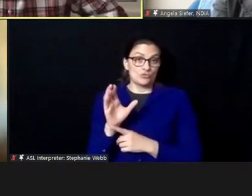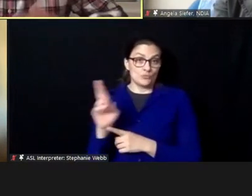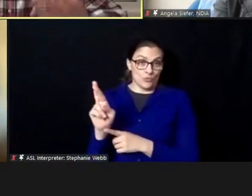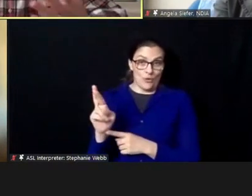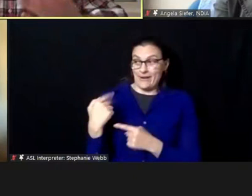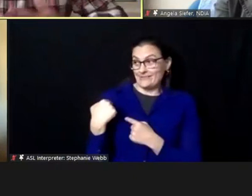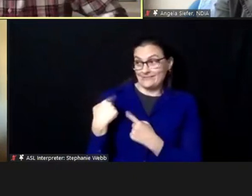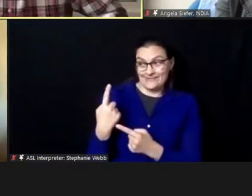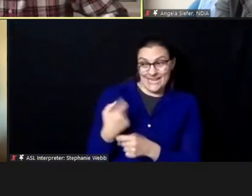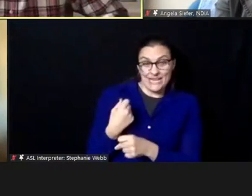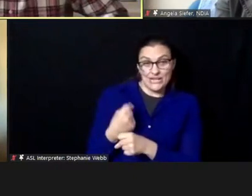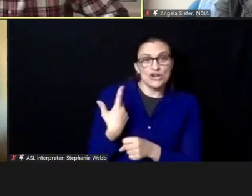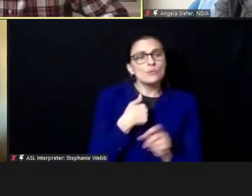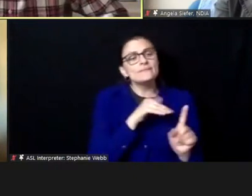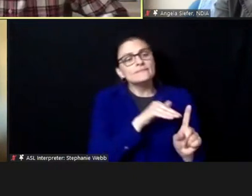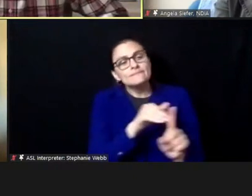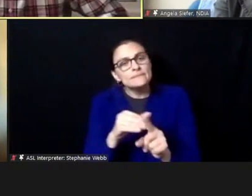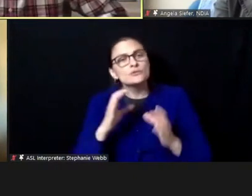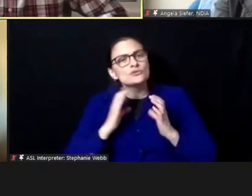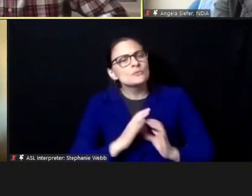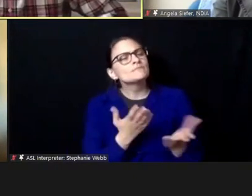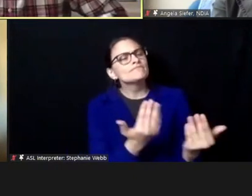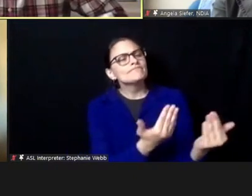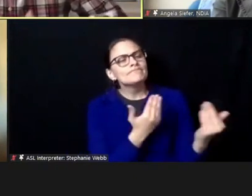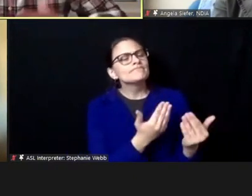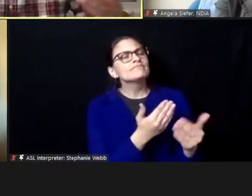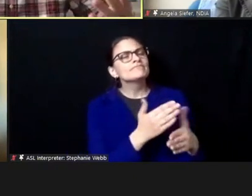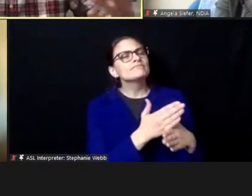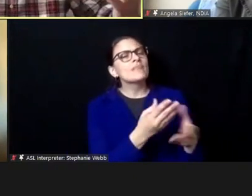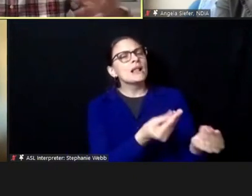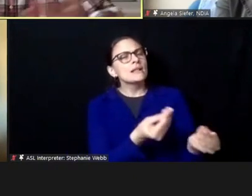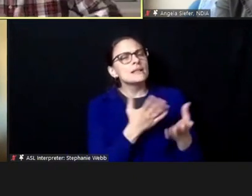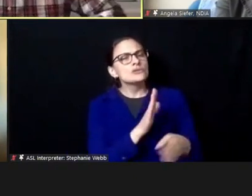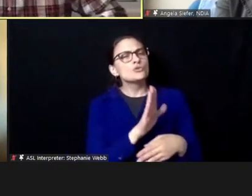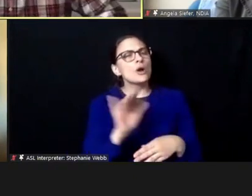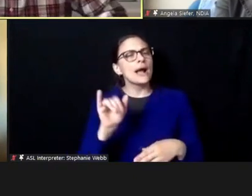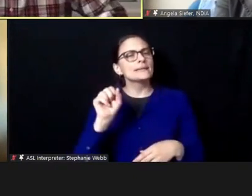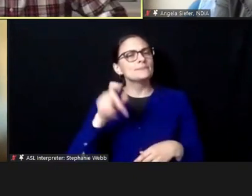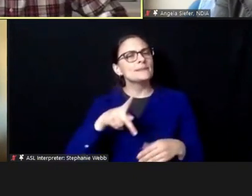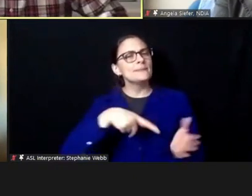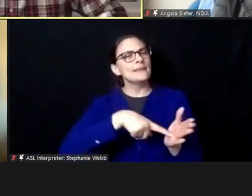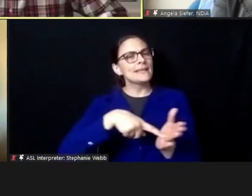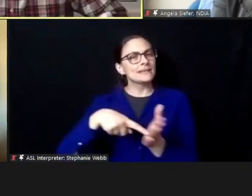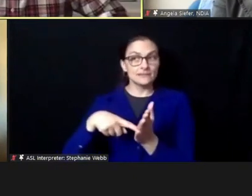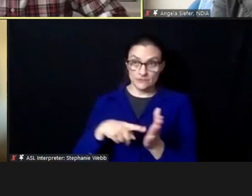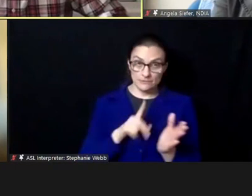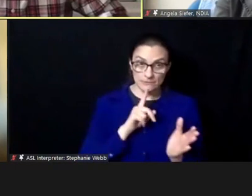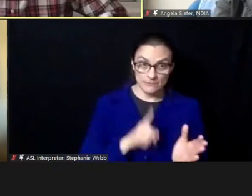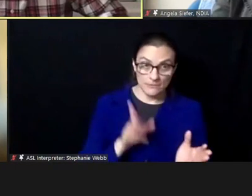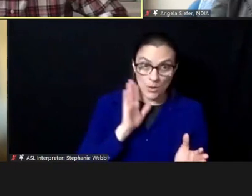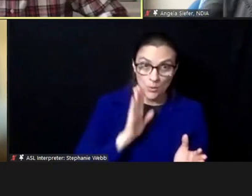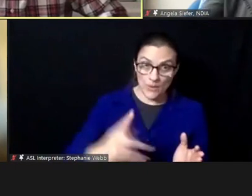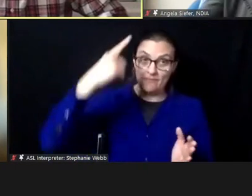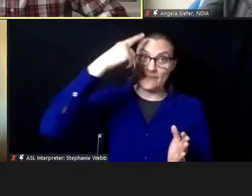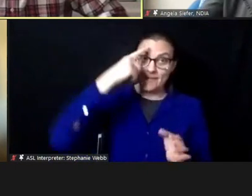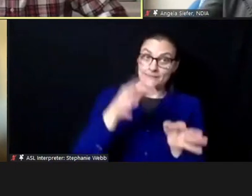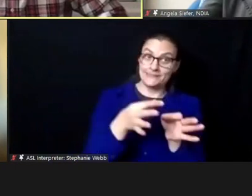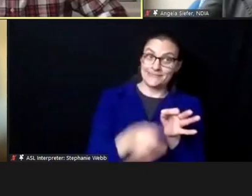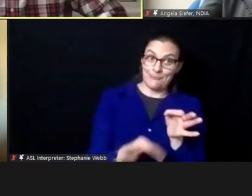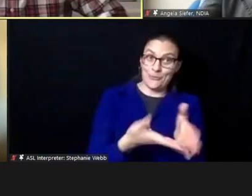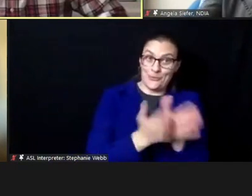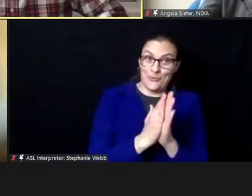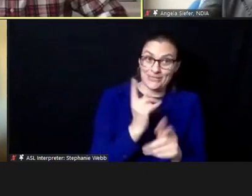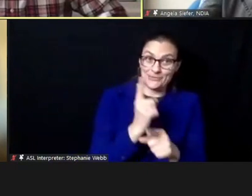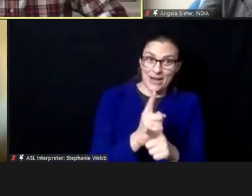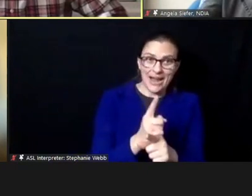us, just to answer what you would think is a simple question: how much are American consumers paying for broadband every month? It's not an